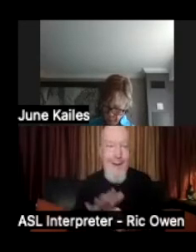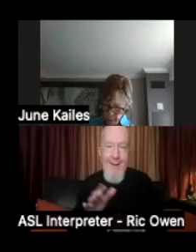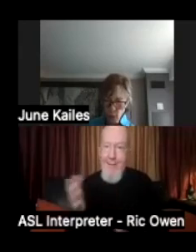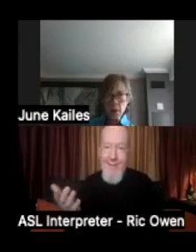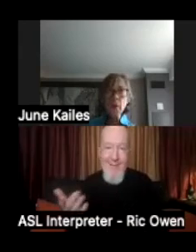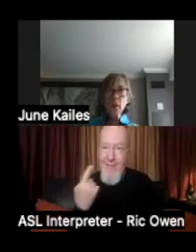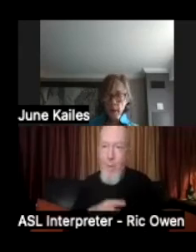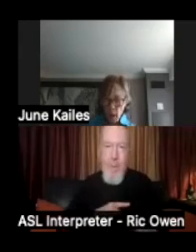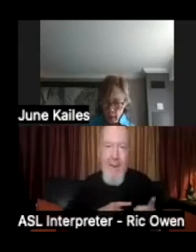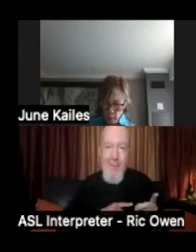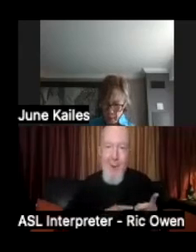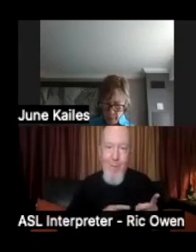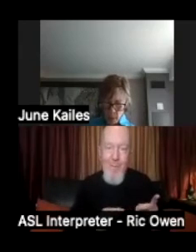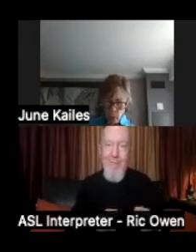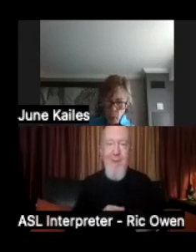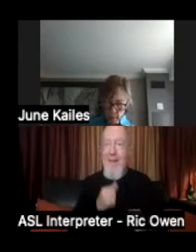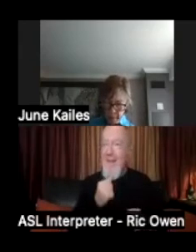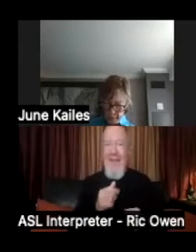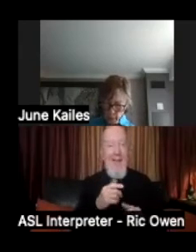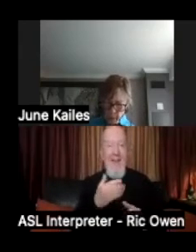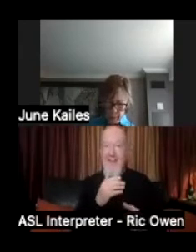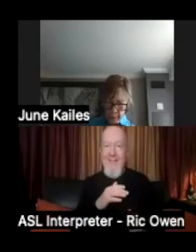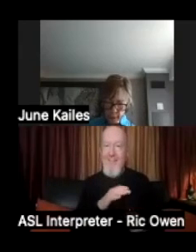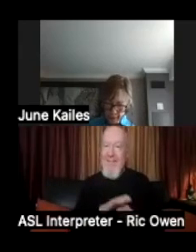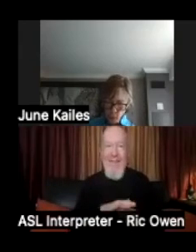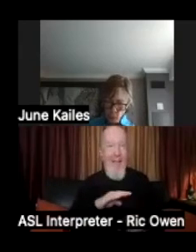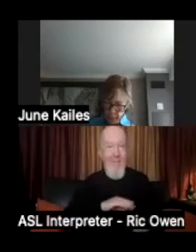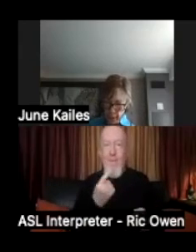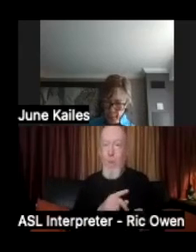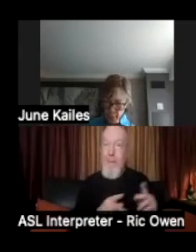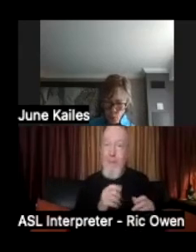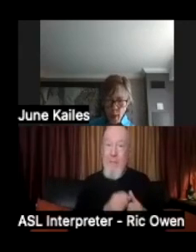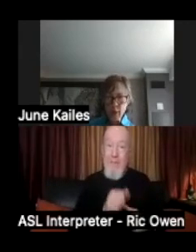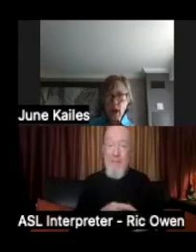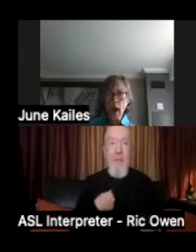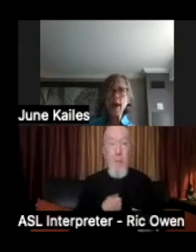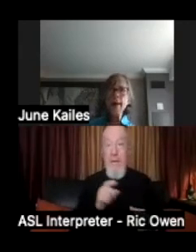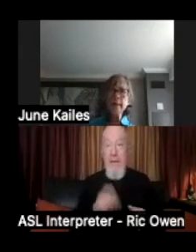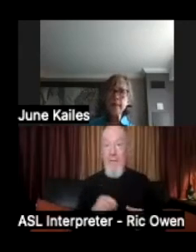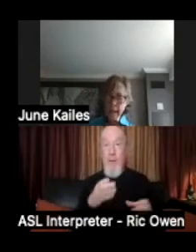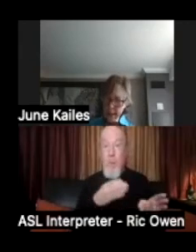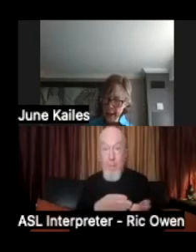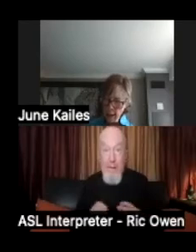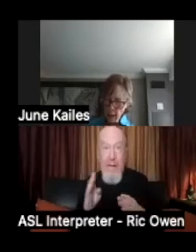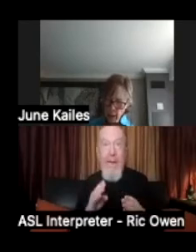for Pedro or other people with disabilities who have to plan for the